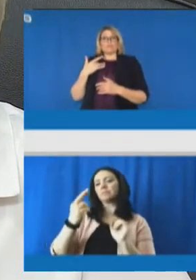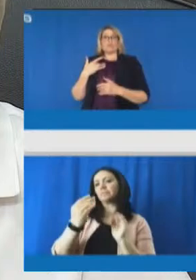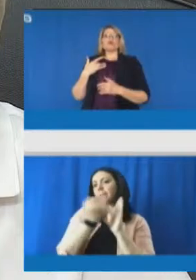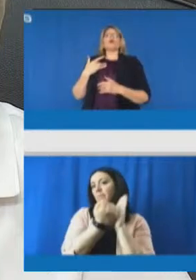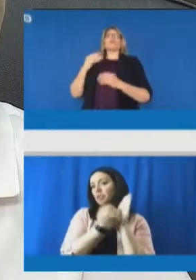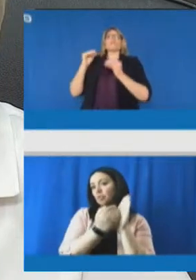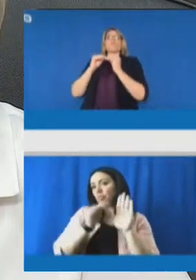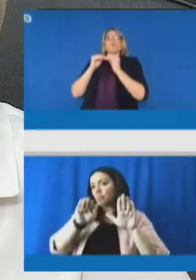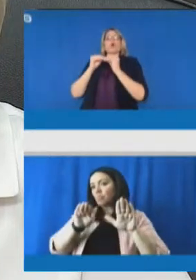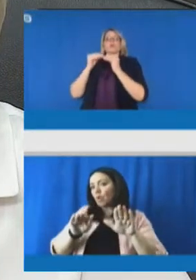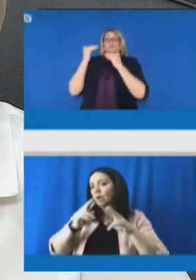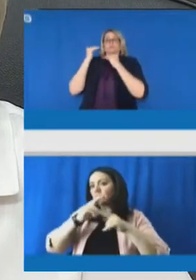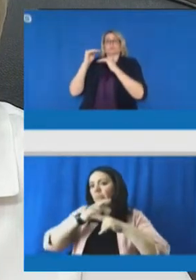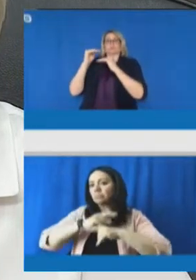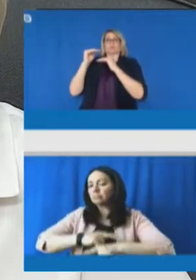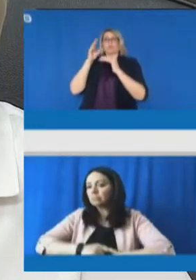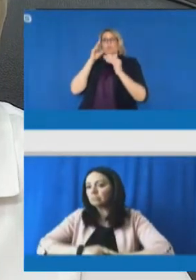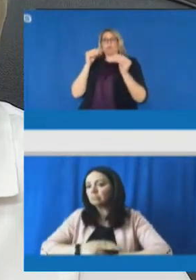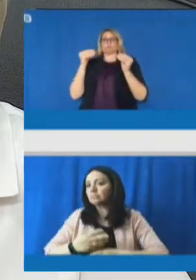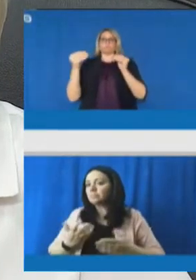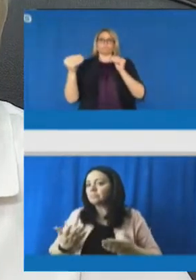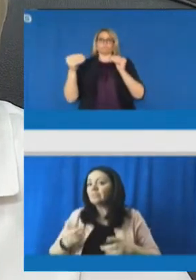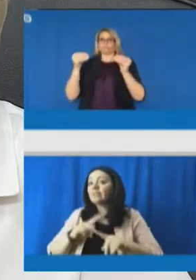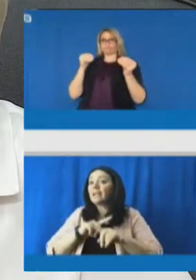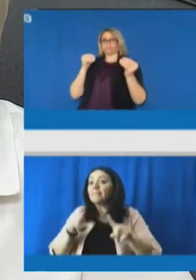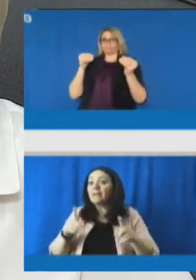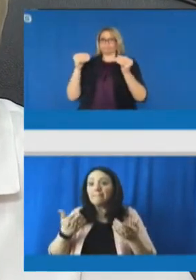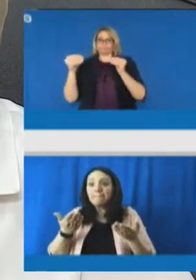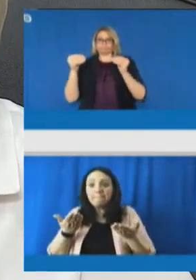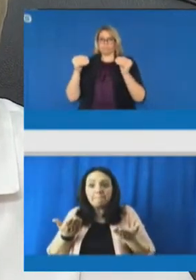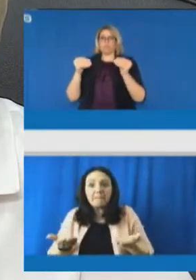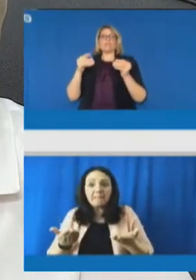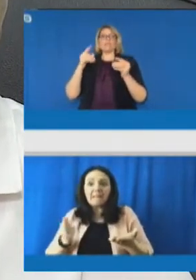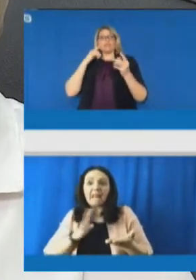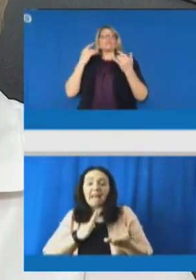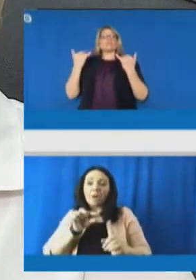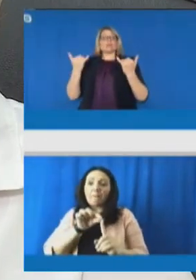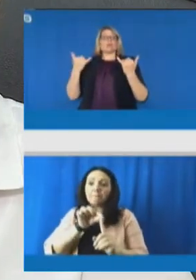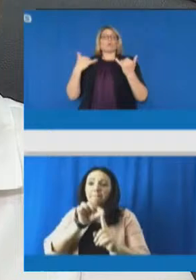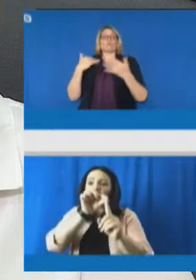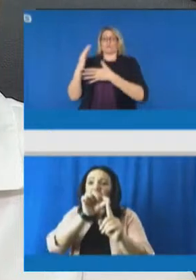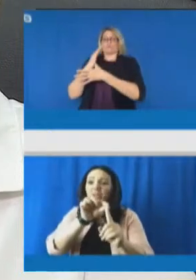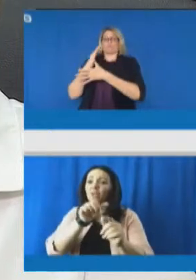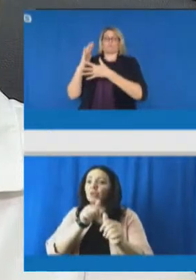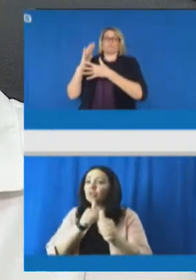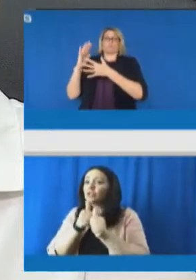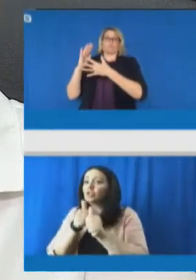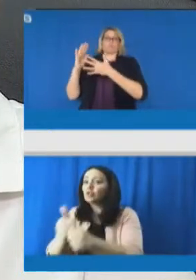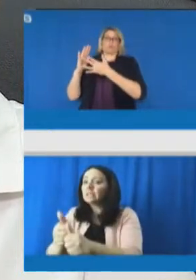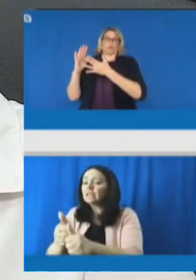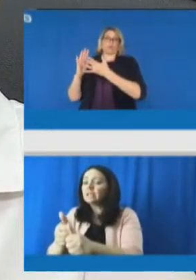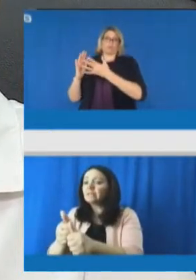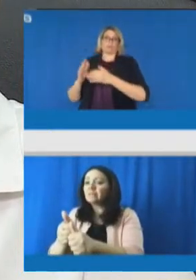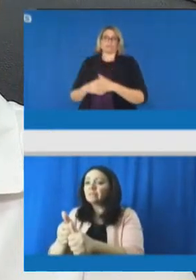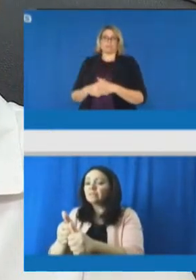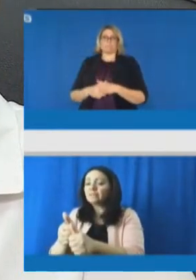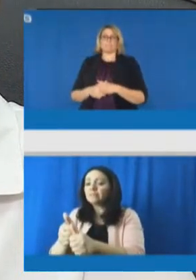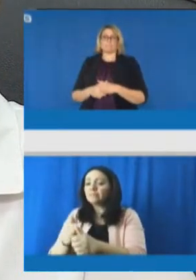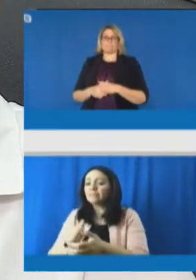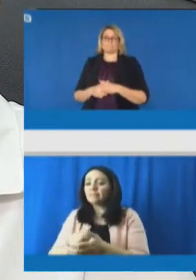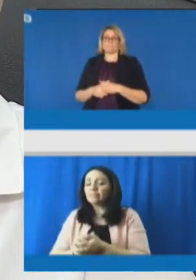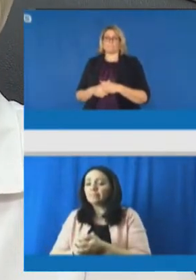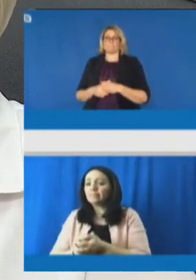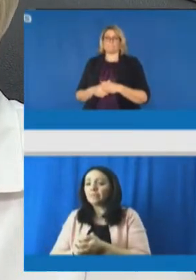parents inquiring should inquire before doing traveling. Thank you. Hannah from the